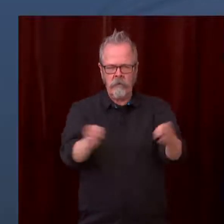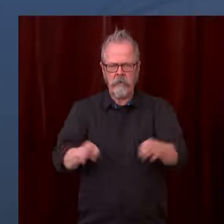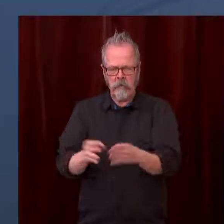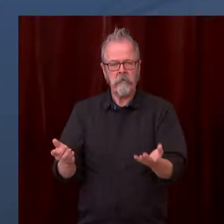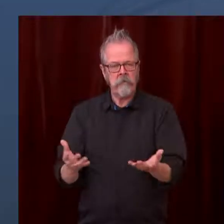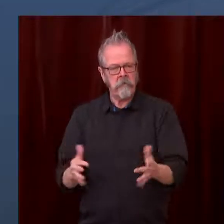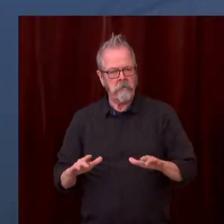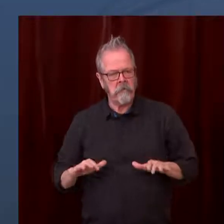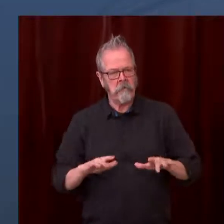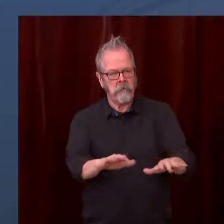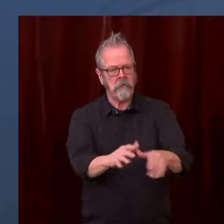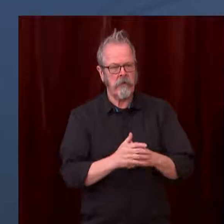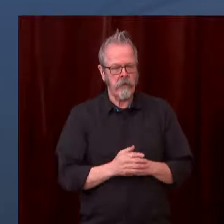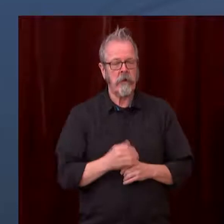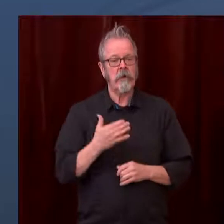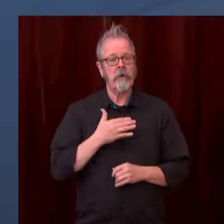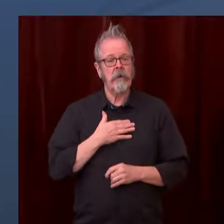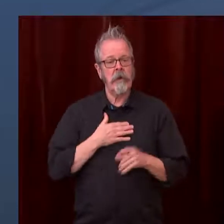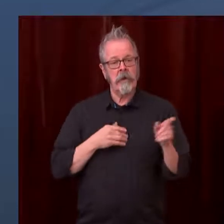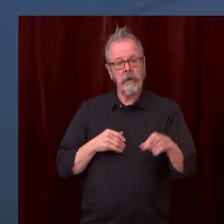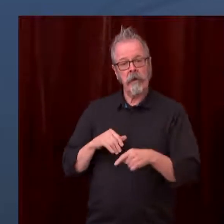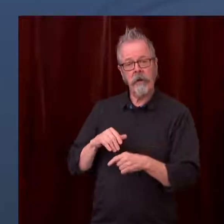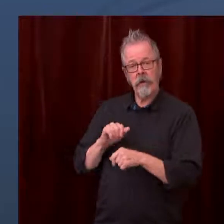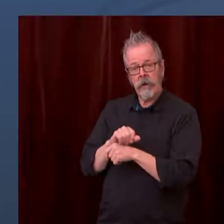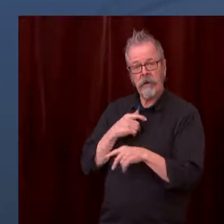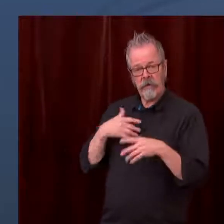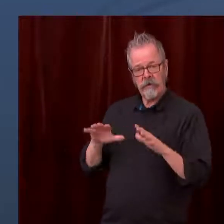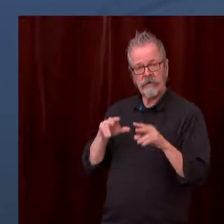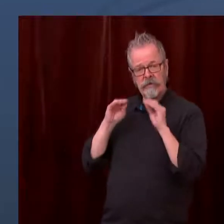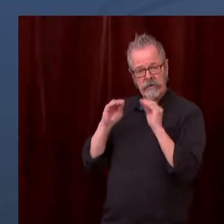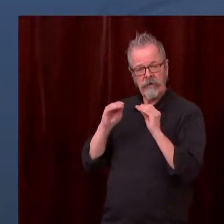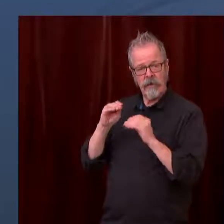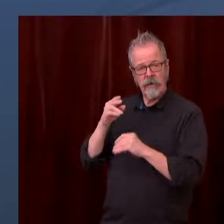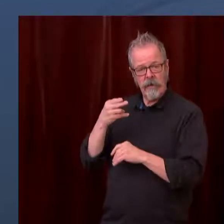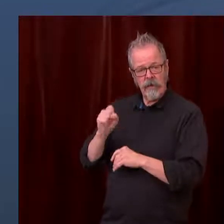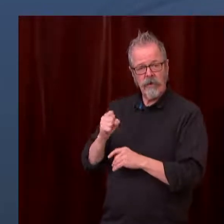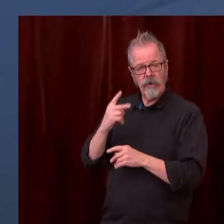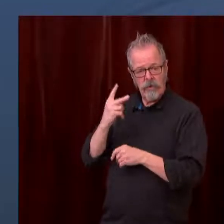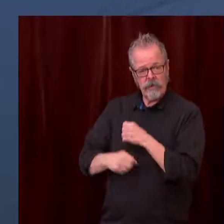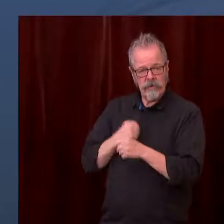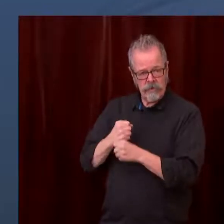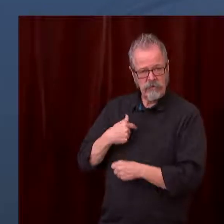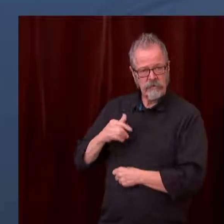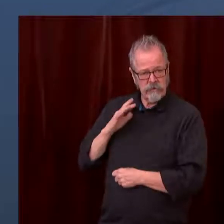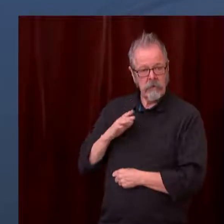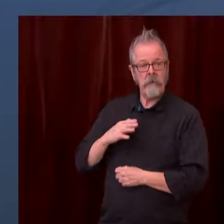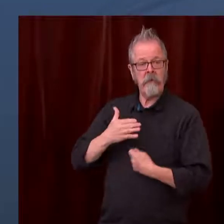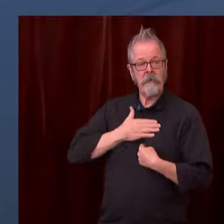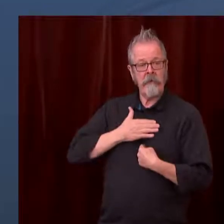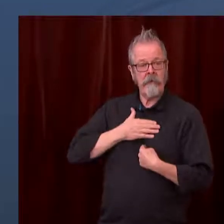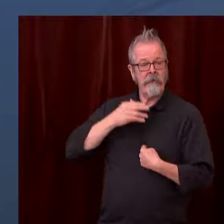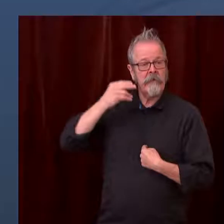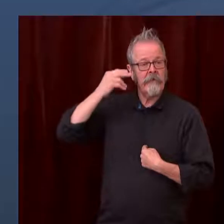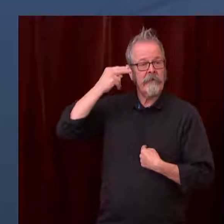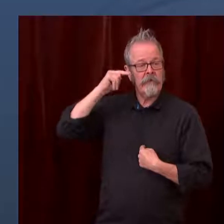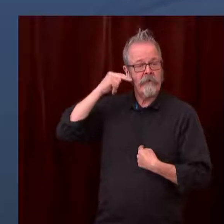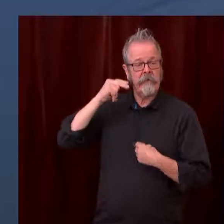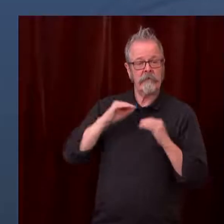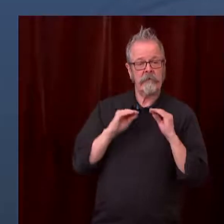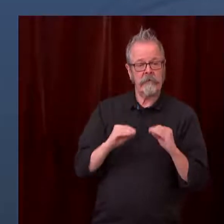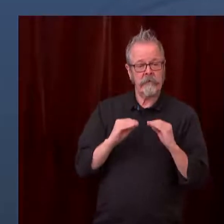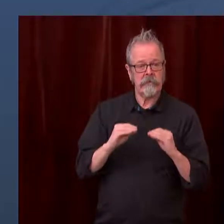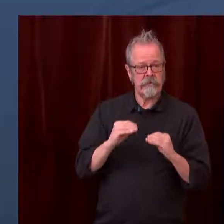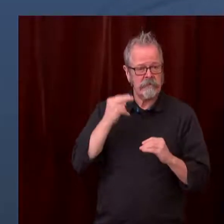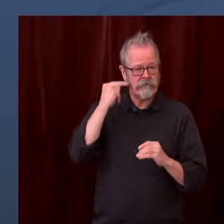recently. And she's talked about how the faces of the children and the ability for them to get back together with